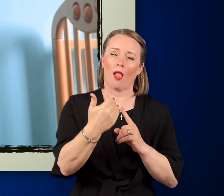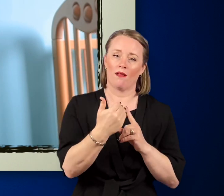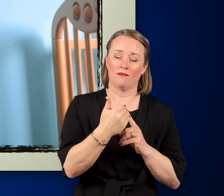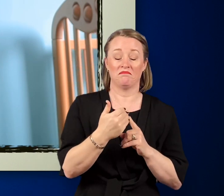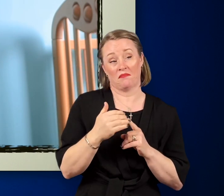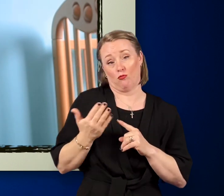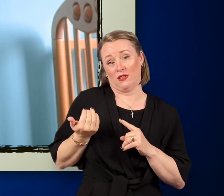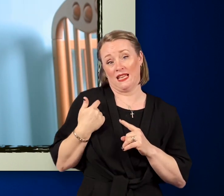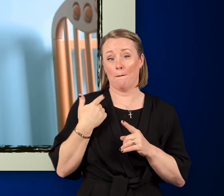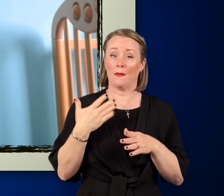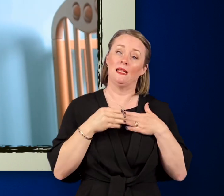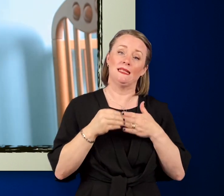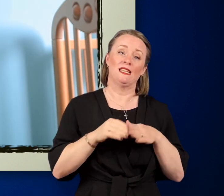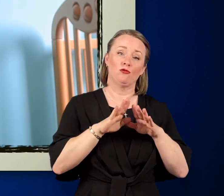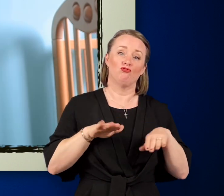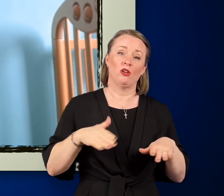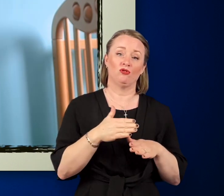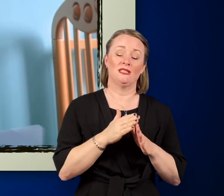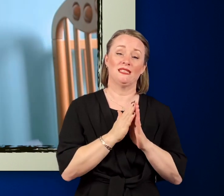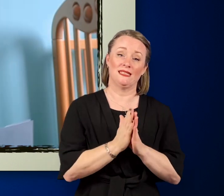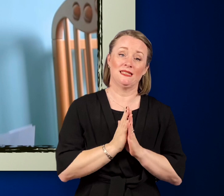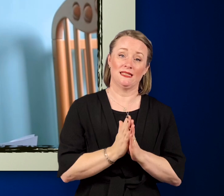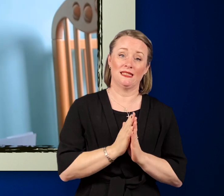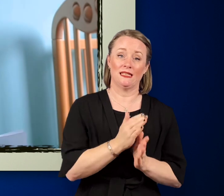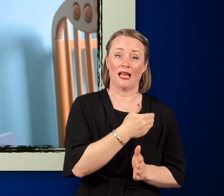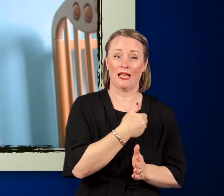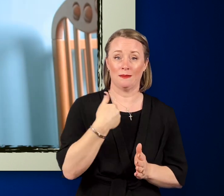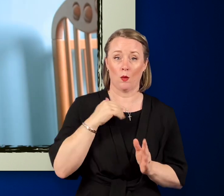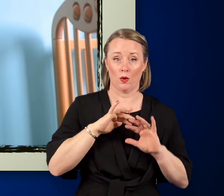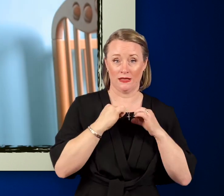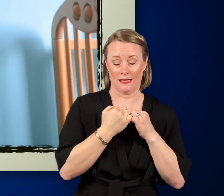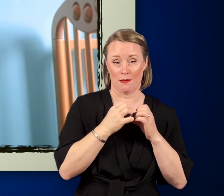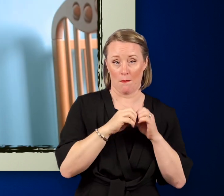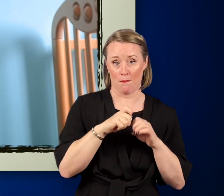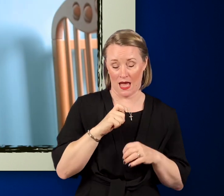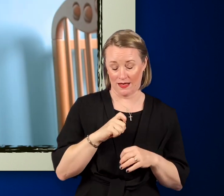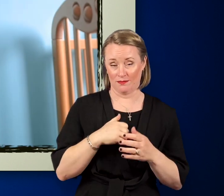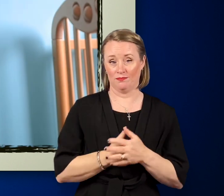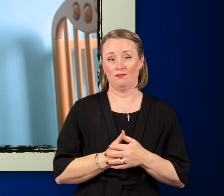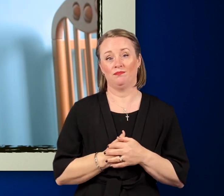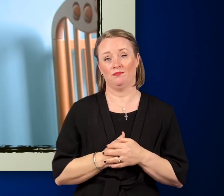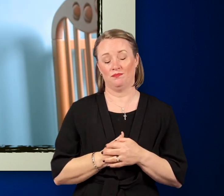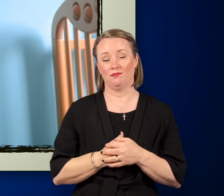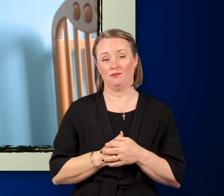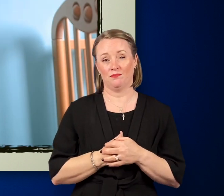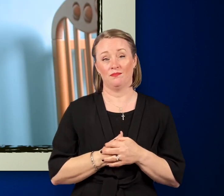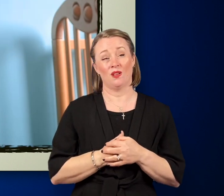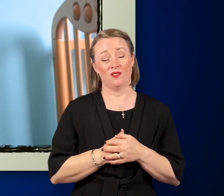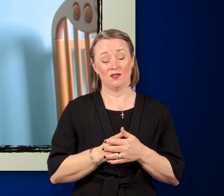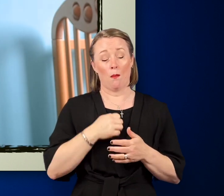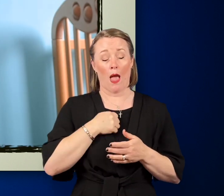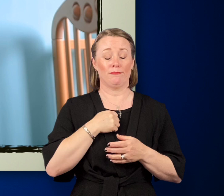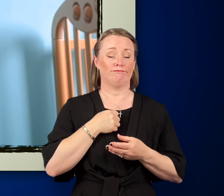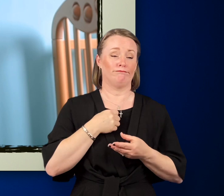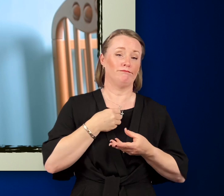Sunday morning children's team at BEC. So this is my story over the last couple of years. I used to be someone who was very disciplined in my